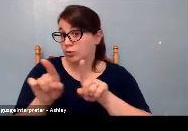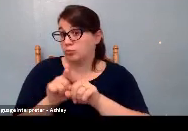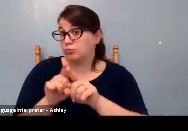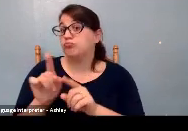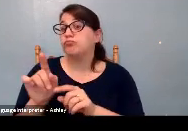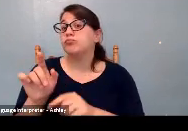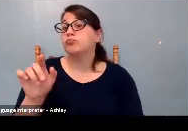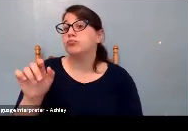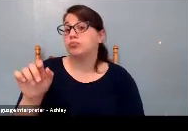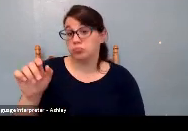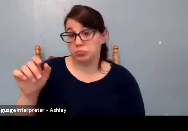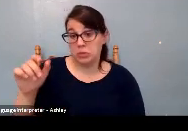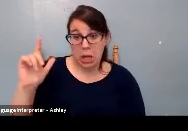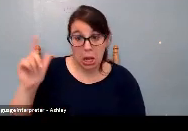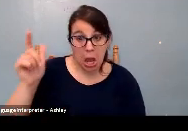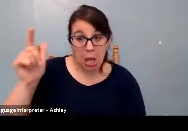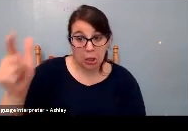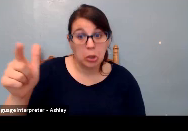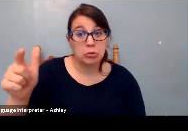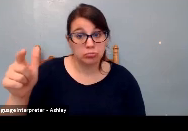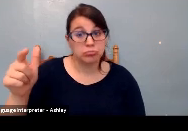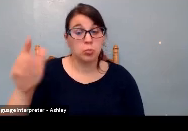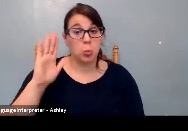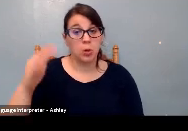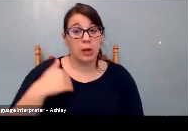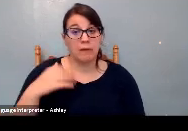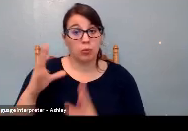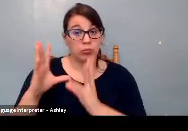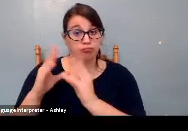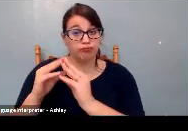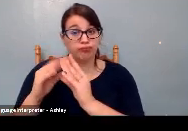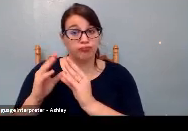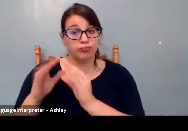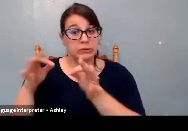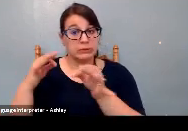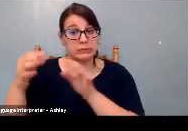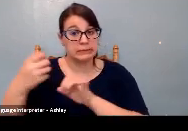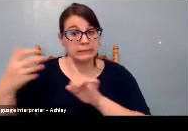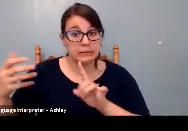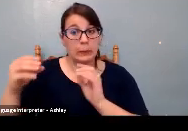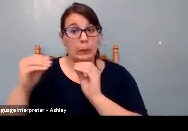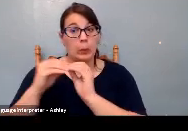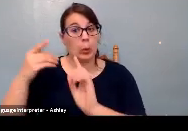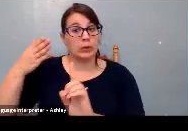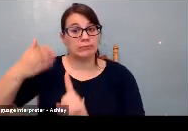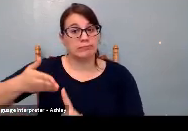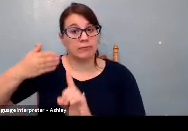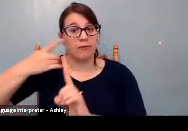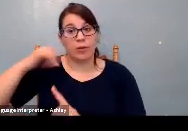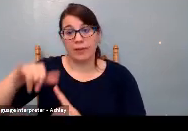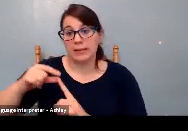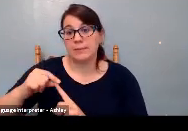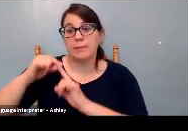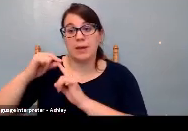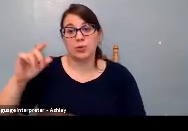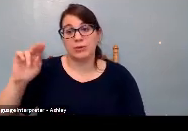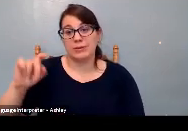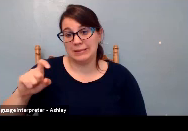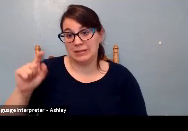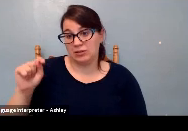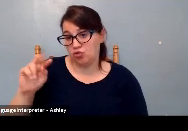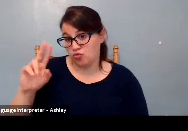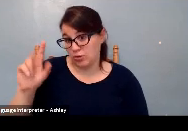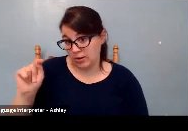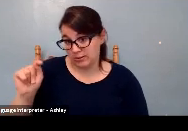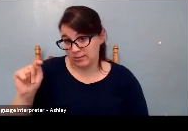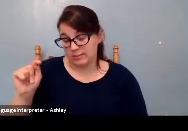our webinar series that's dedicated to providing more information about special needs trust and how they can work